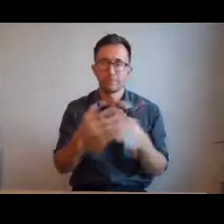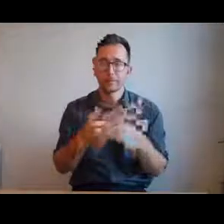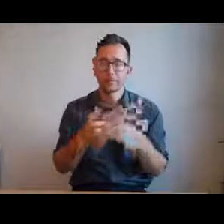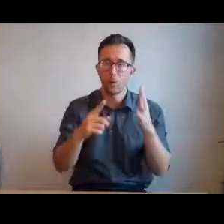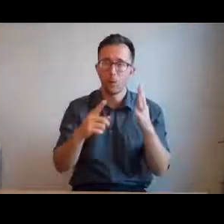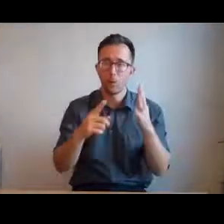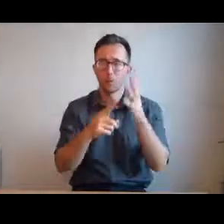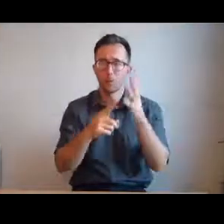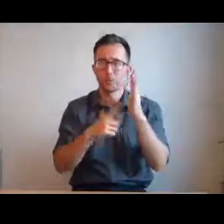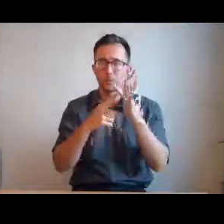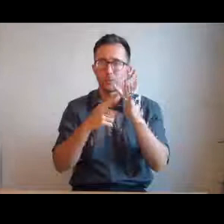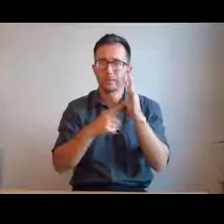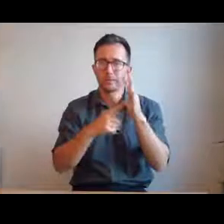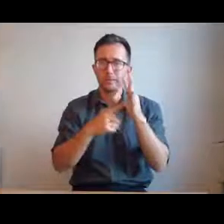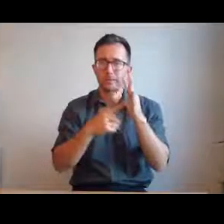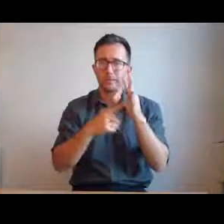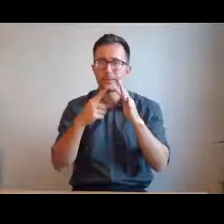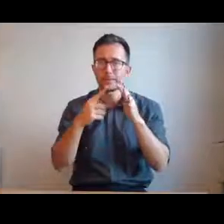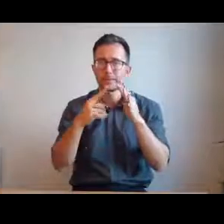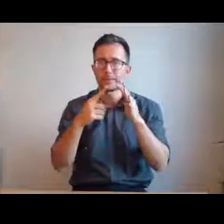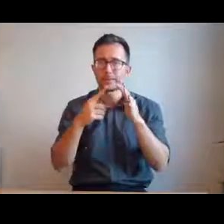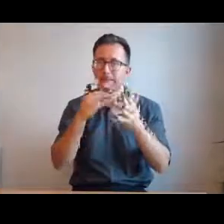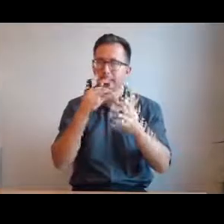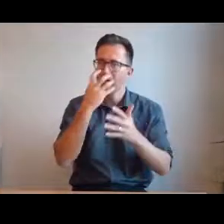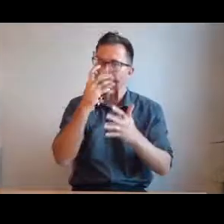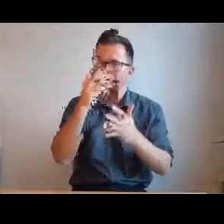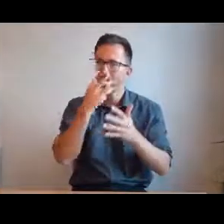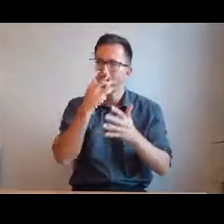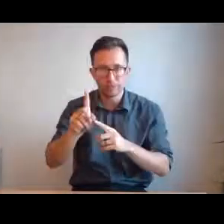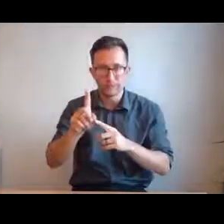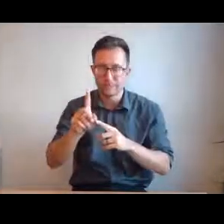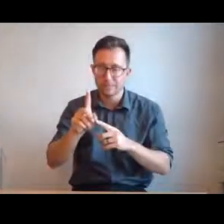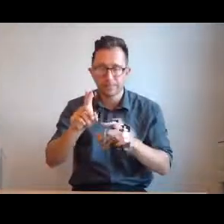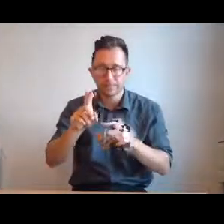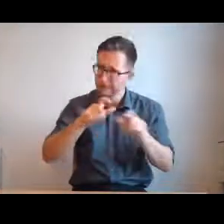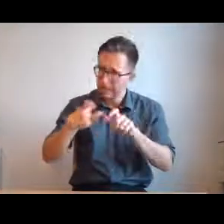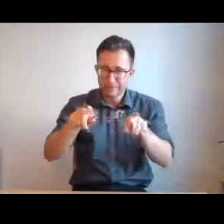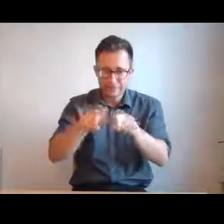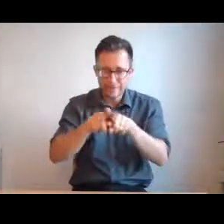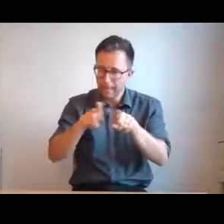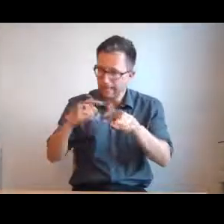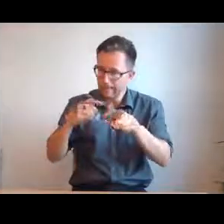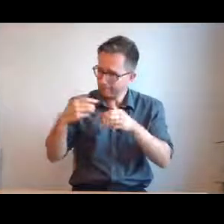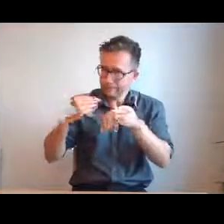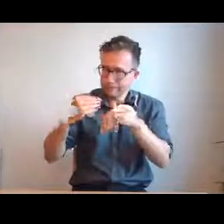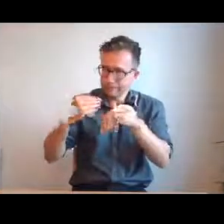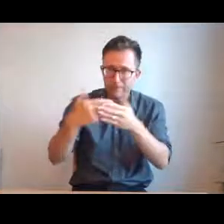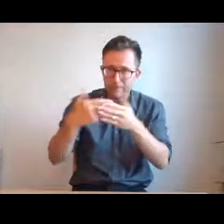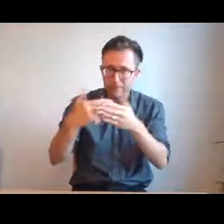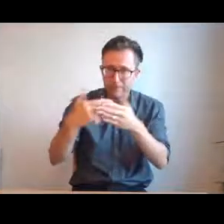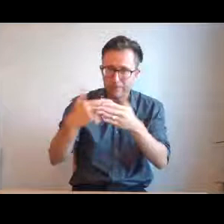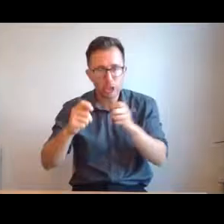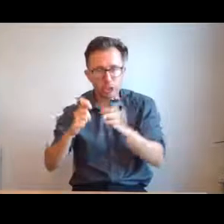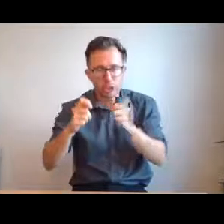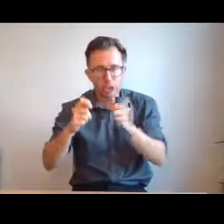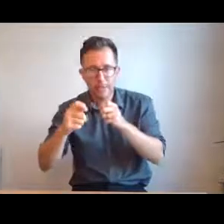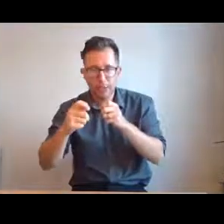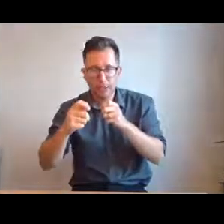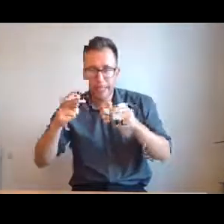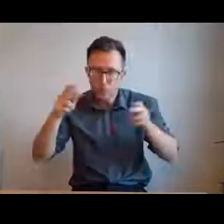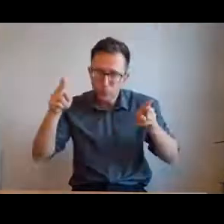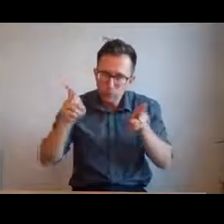Turning now to utilities, we've continued to refine our proposals for utility diversions across the route and are now proposing